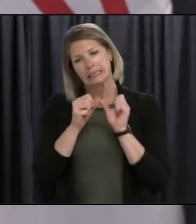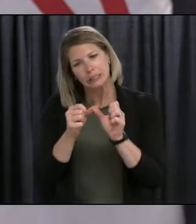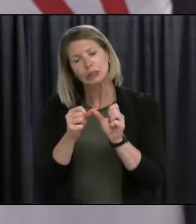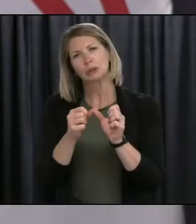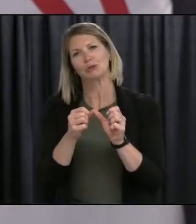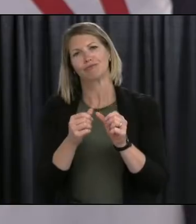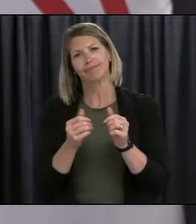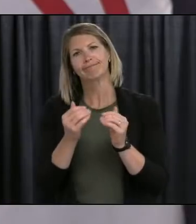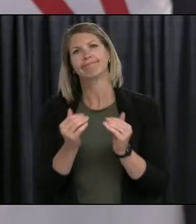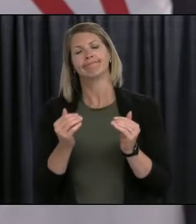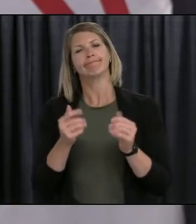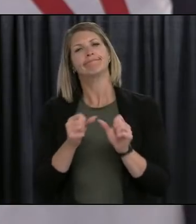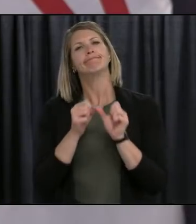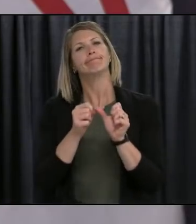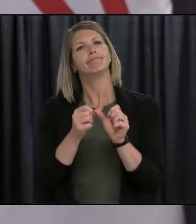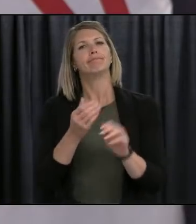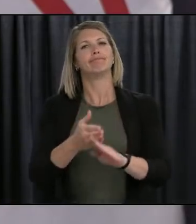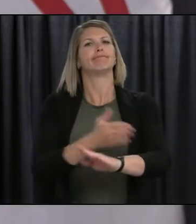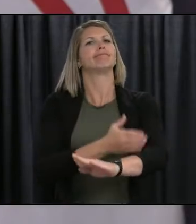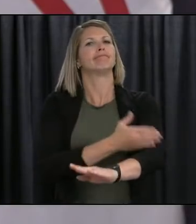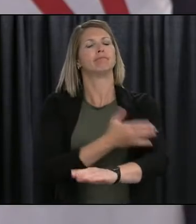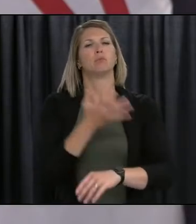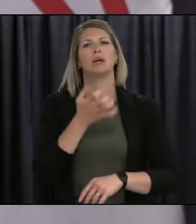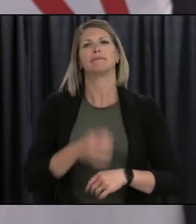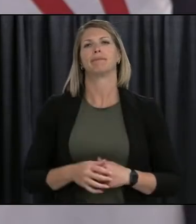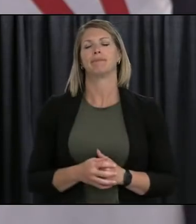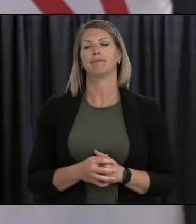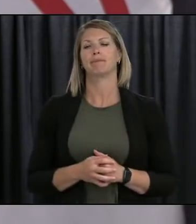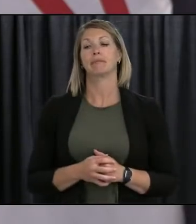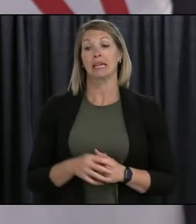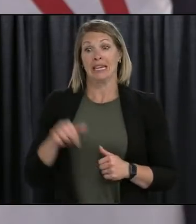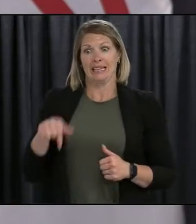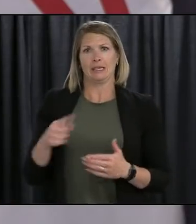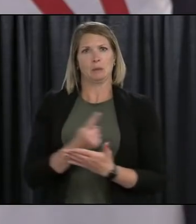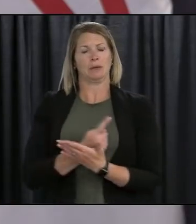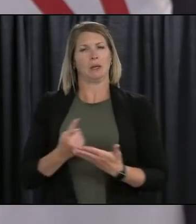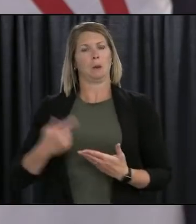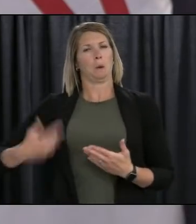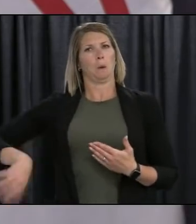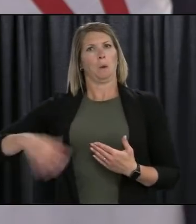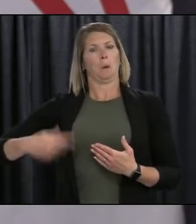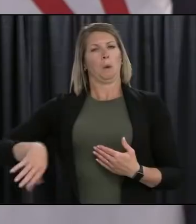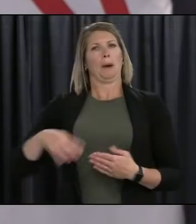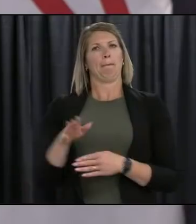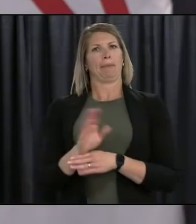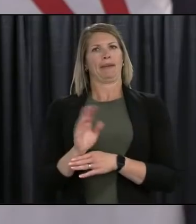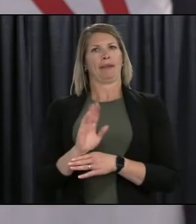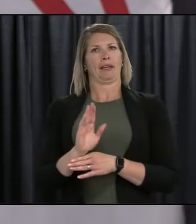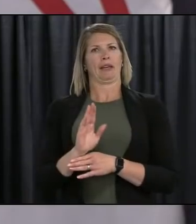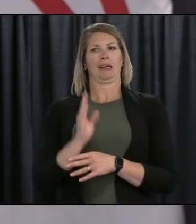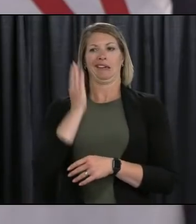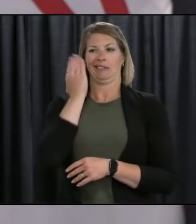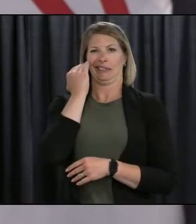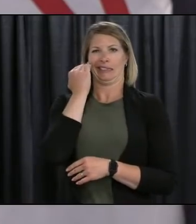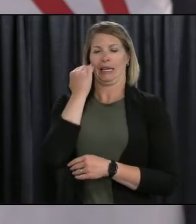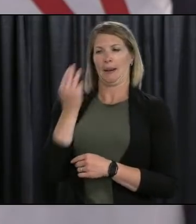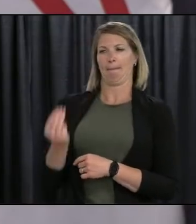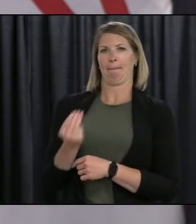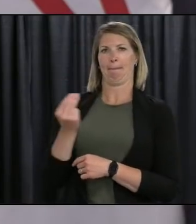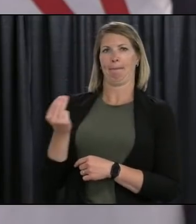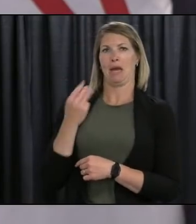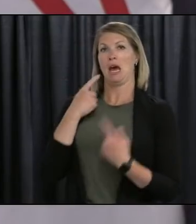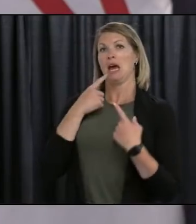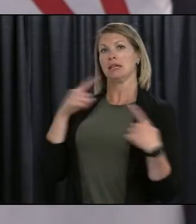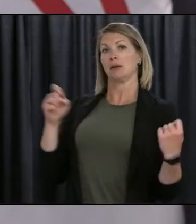this week has been a very busy one already for us. On Monday, we announced the plan to return to school for the K-12